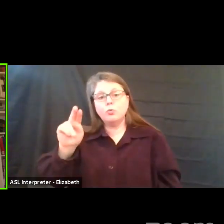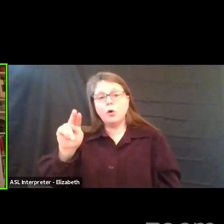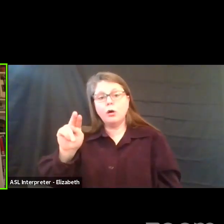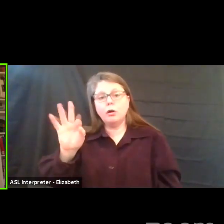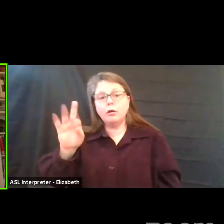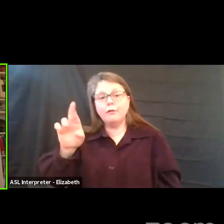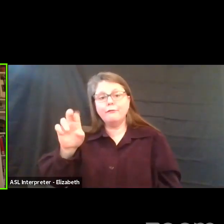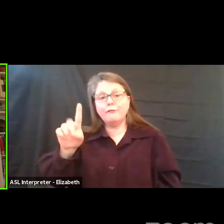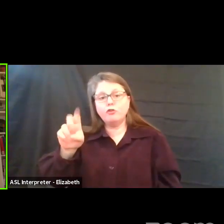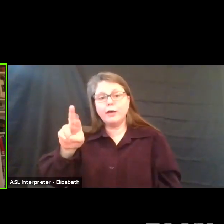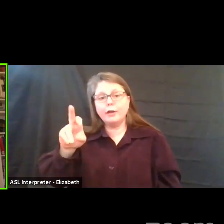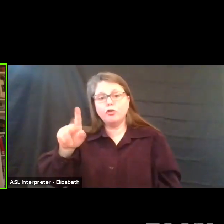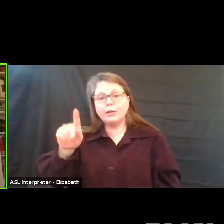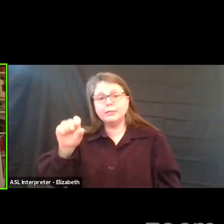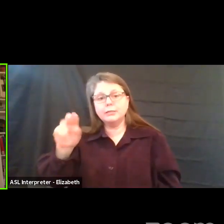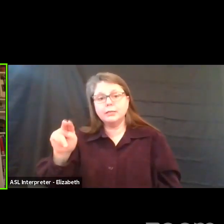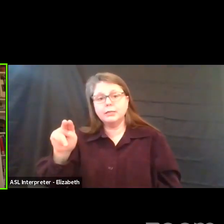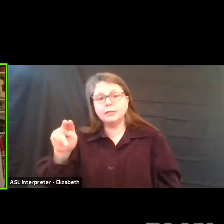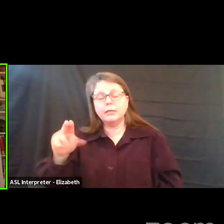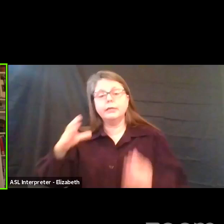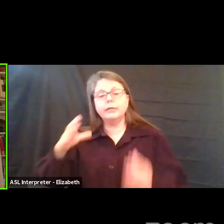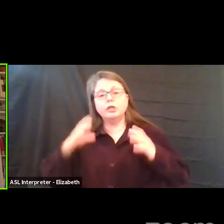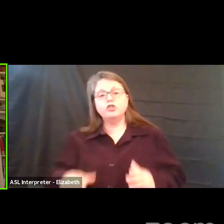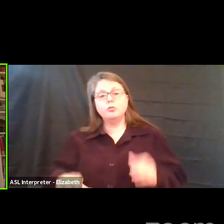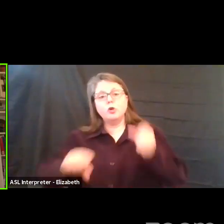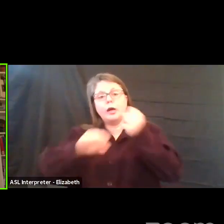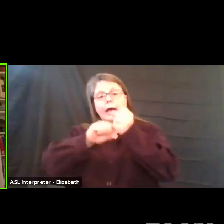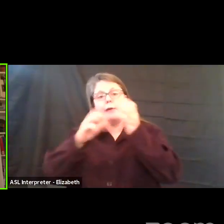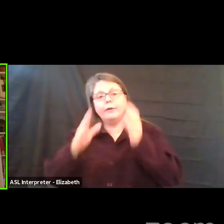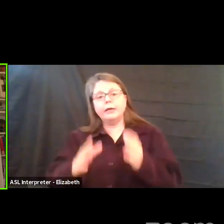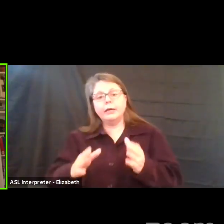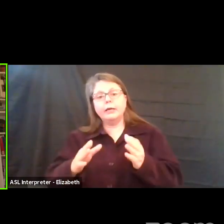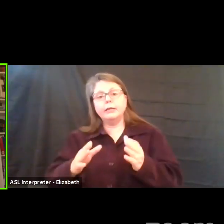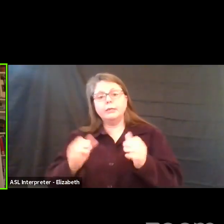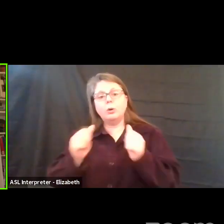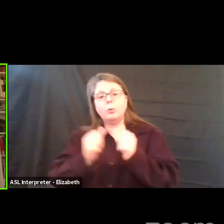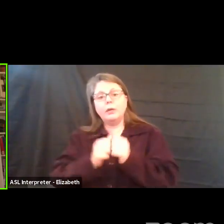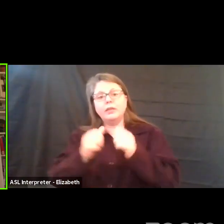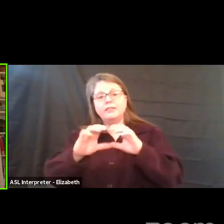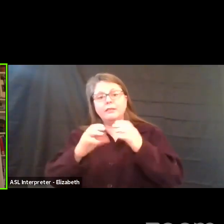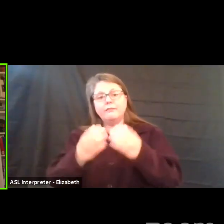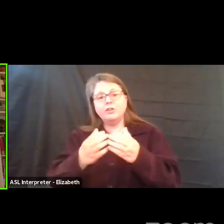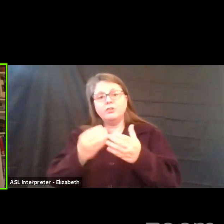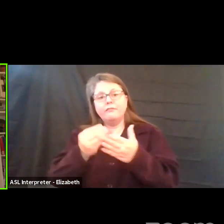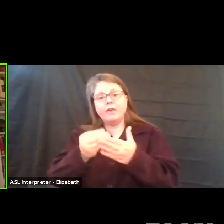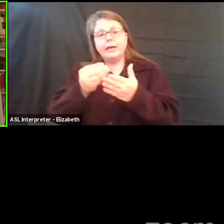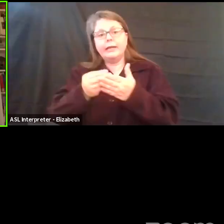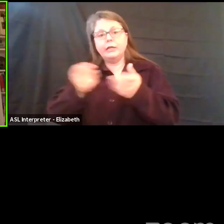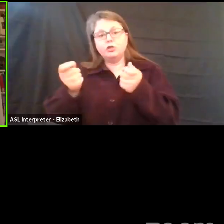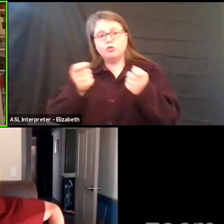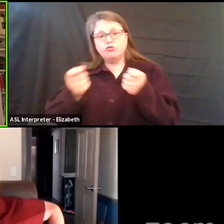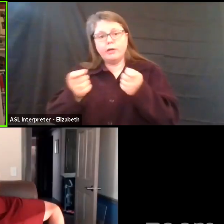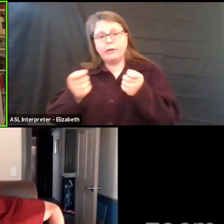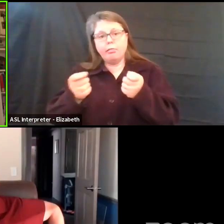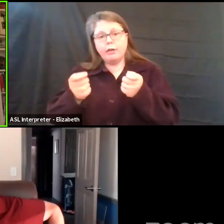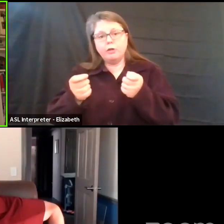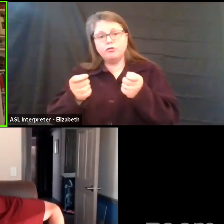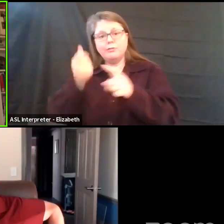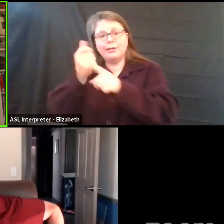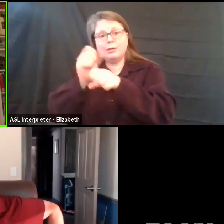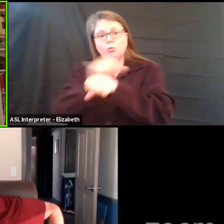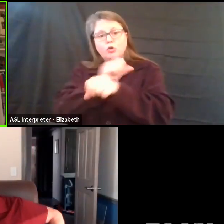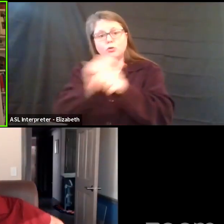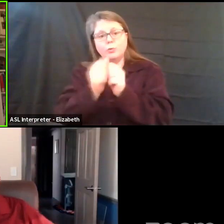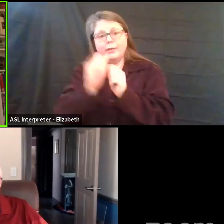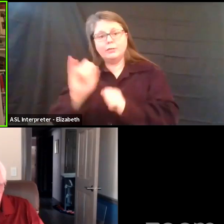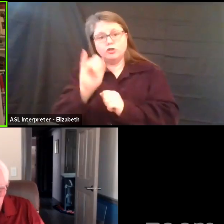the Division of Financial Regulation in the state. In short, he works with insurance. Ronald, what